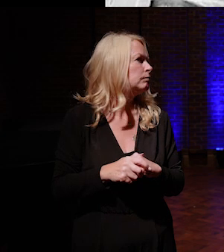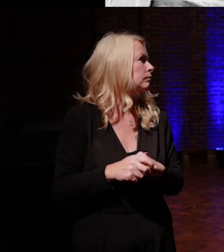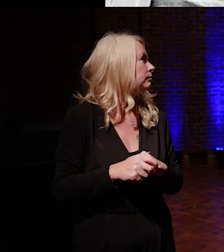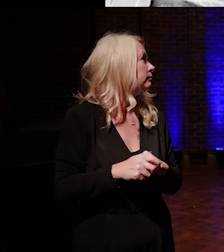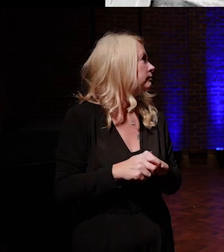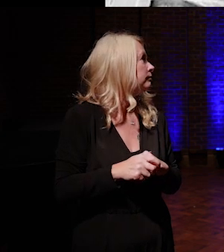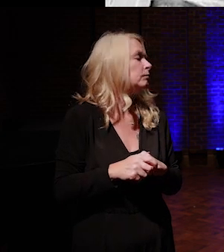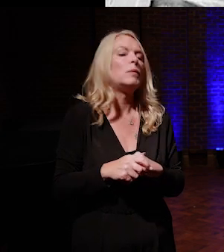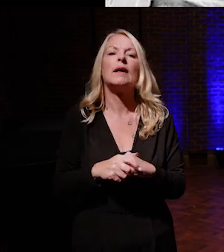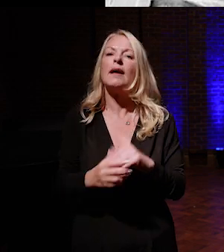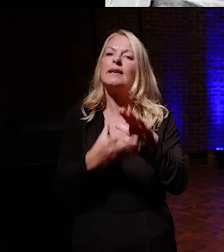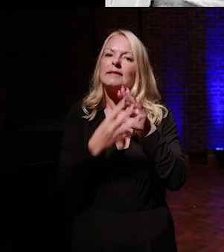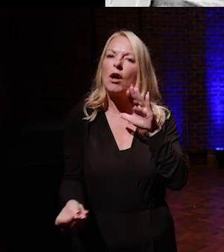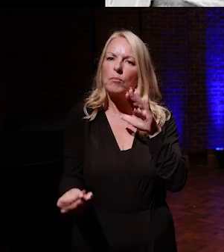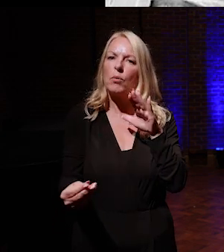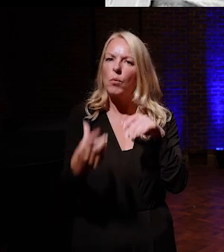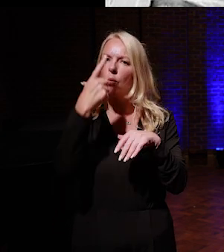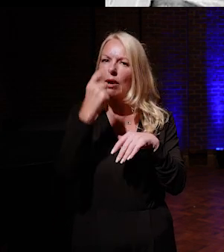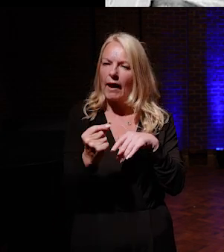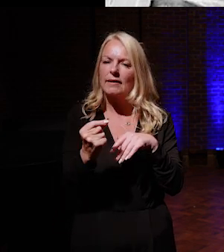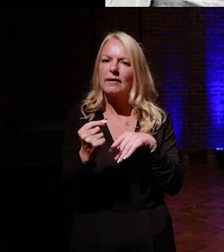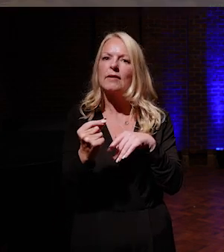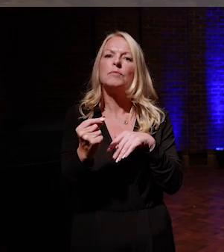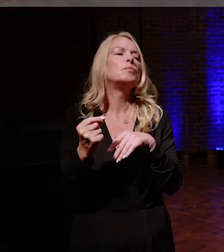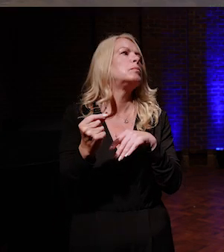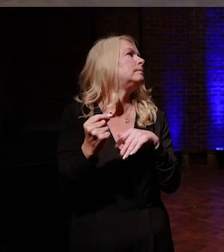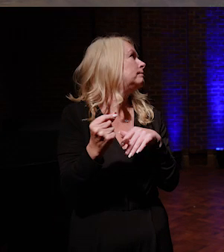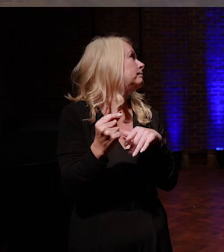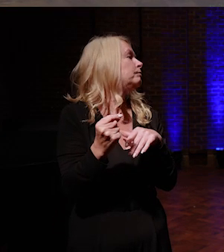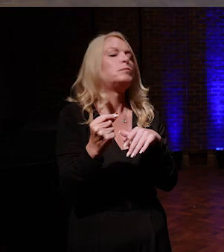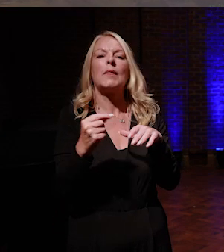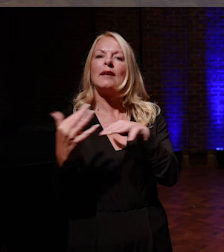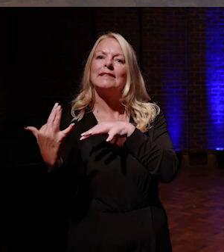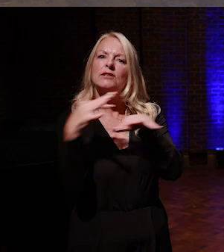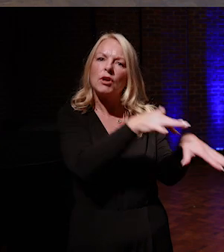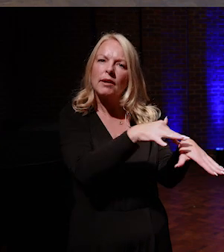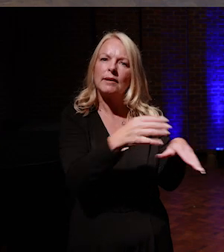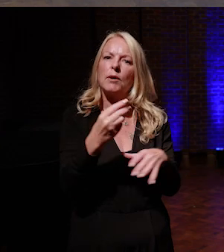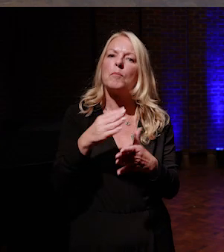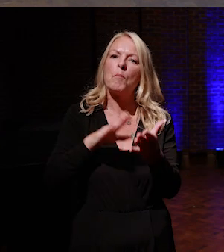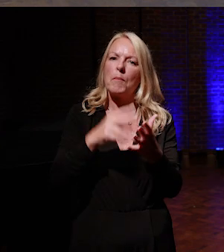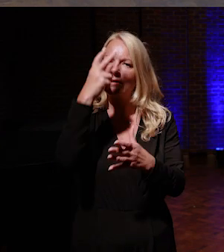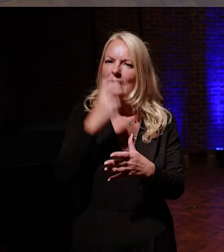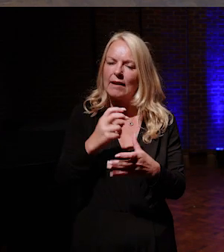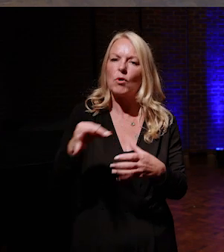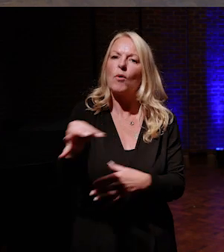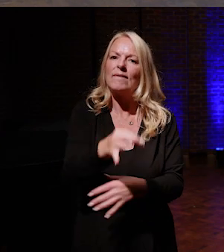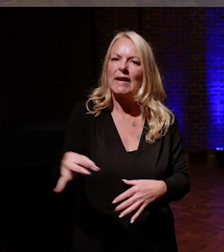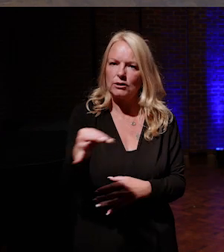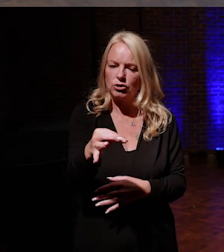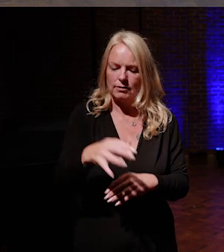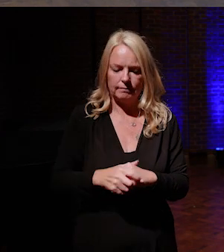Another example of what we're able to detect here is a deserted medieval village. And this is the AI's favorite.